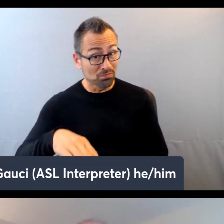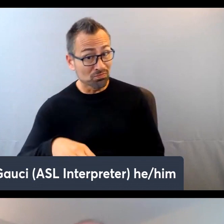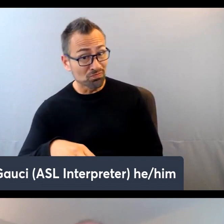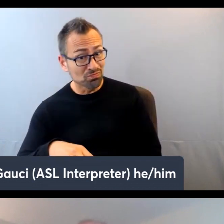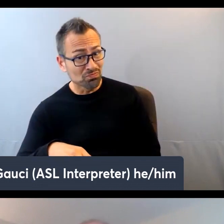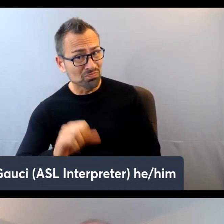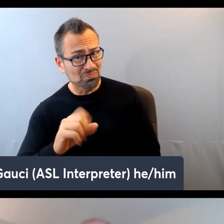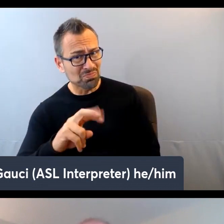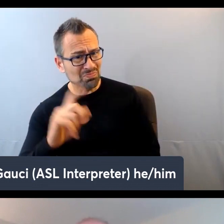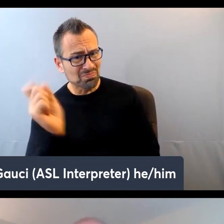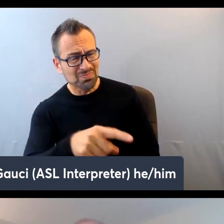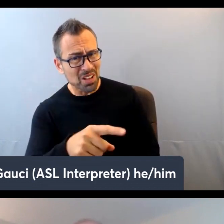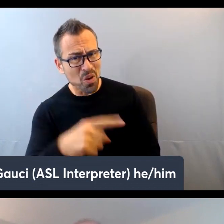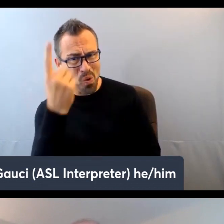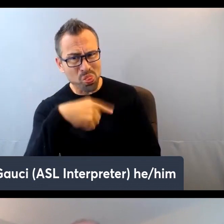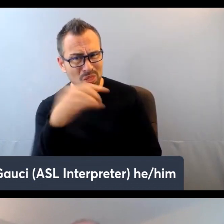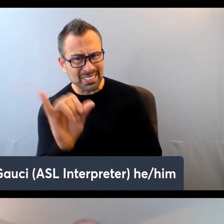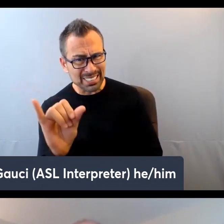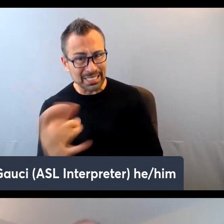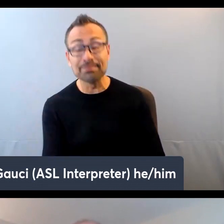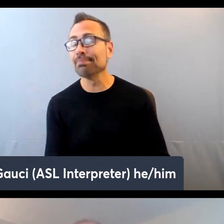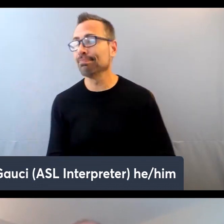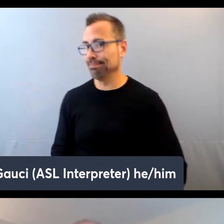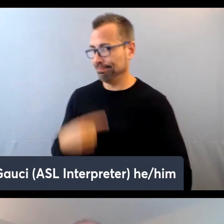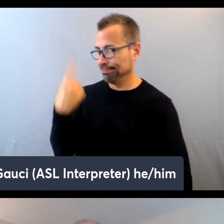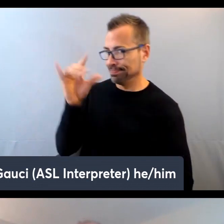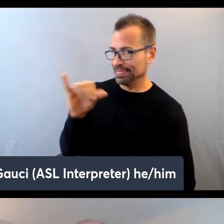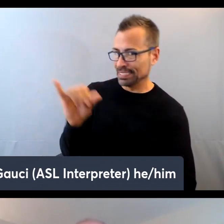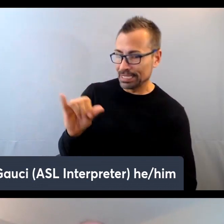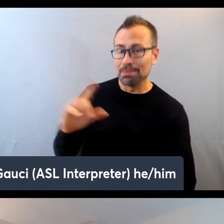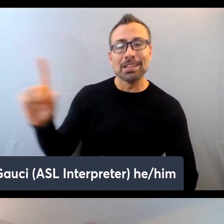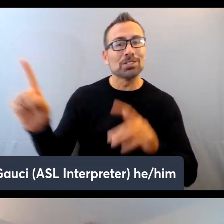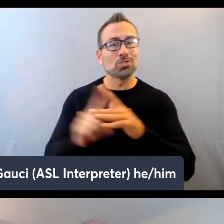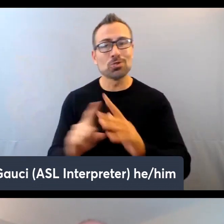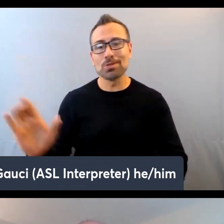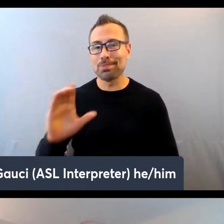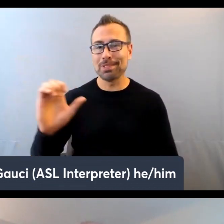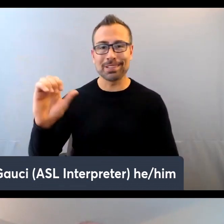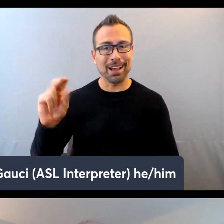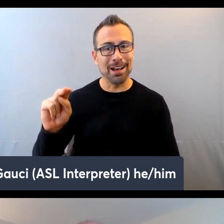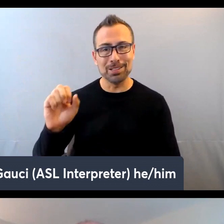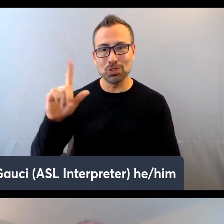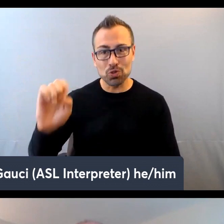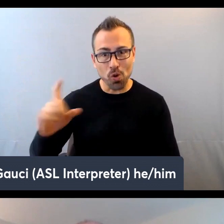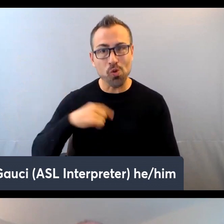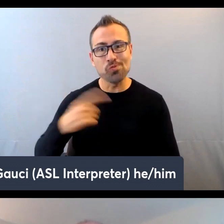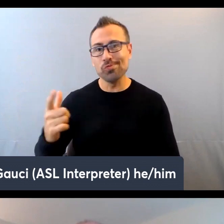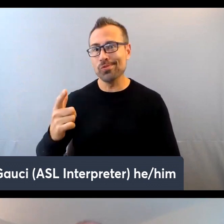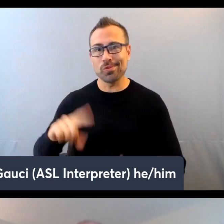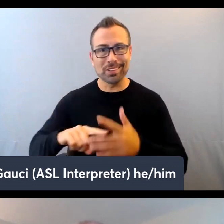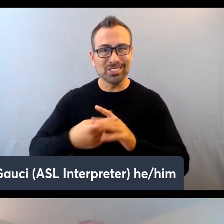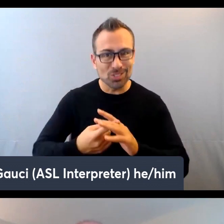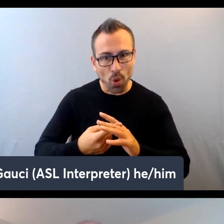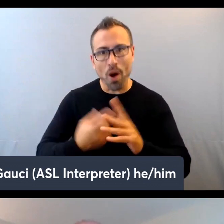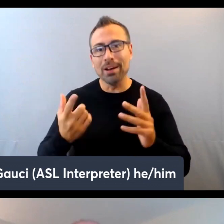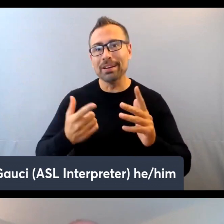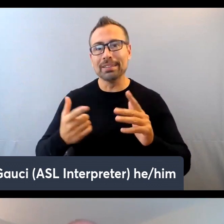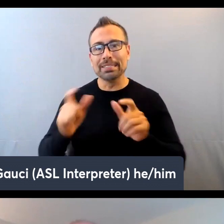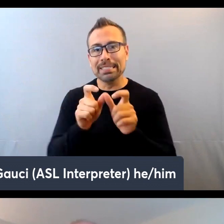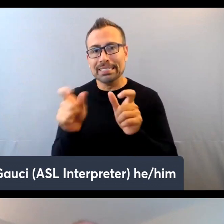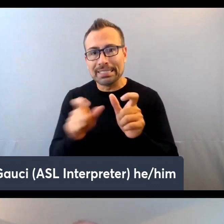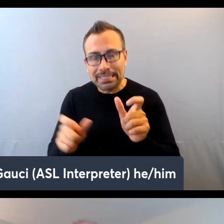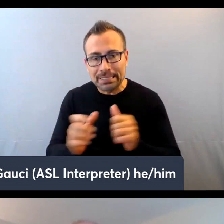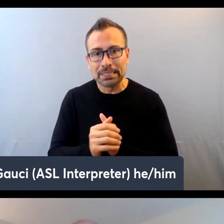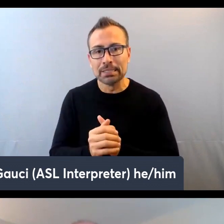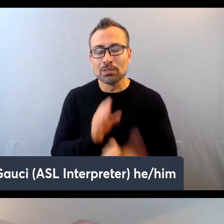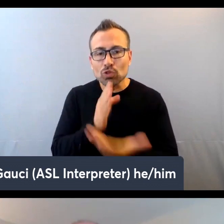accustomed to. It shows up in the console. You can launch instances. You can stop instances. Your